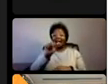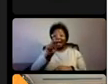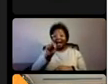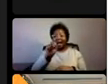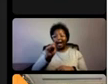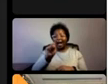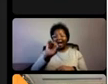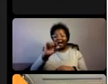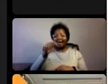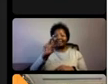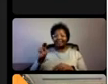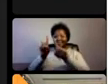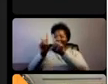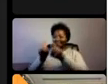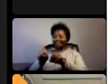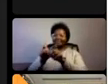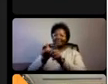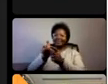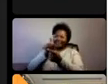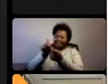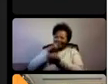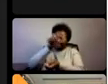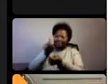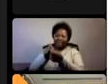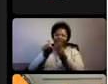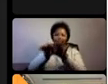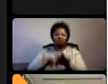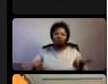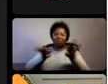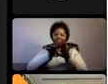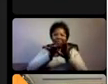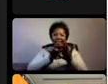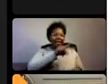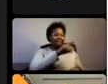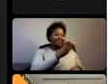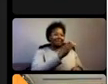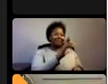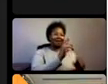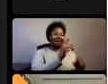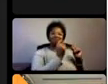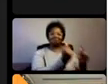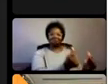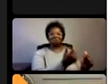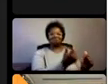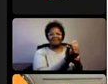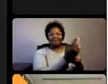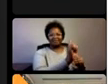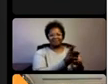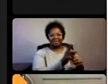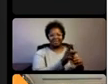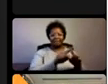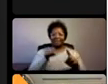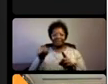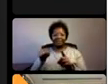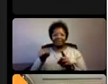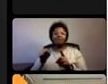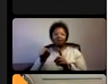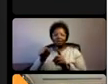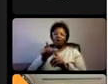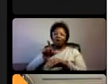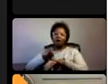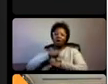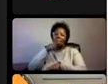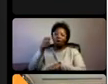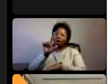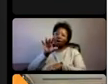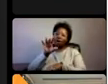very specific. It works different from a PCR. And the specificity of it is that it would pick